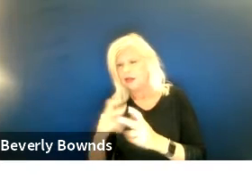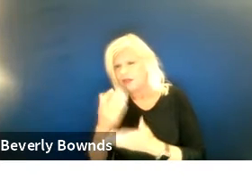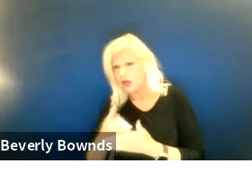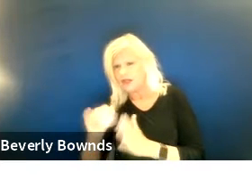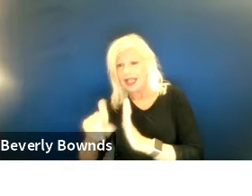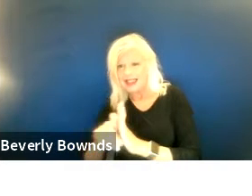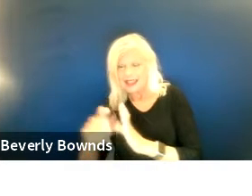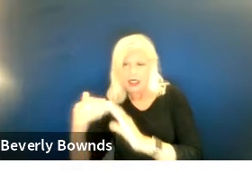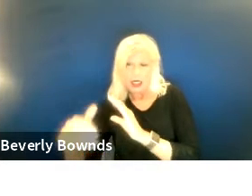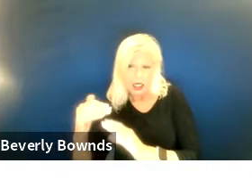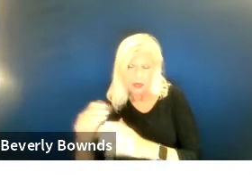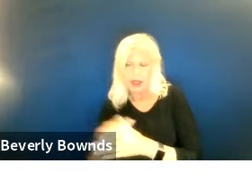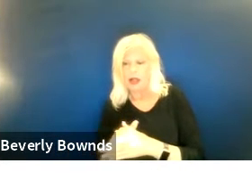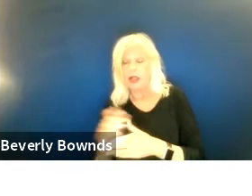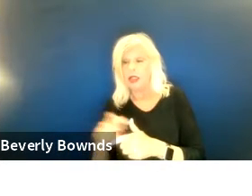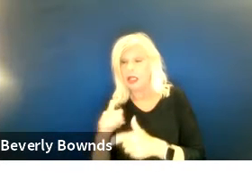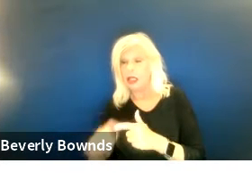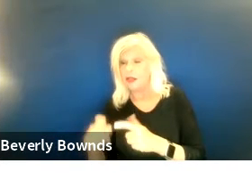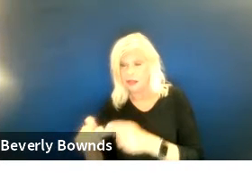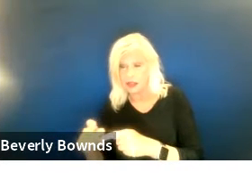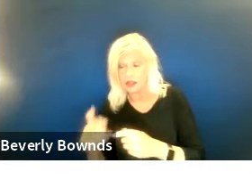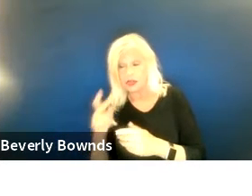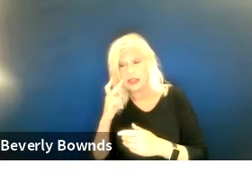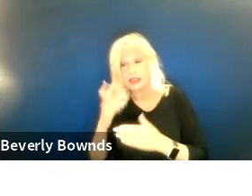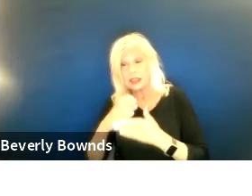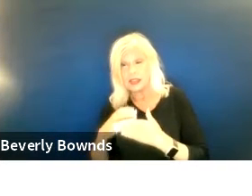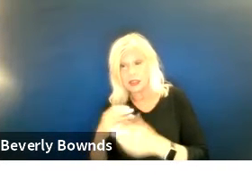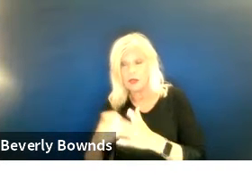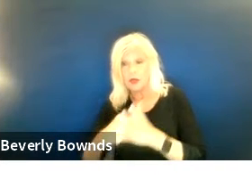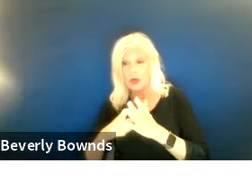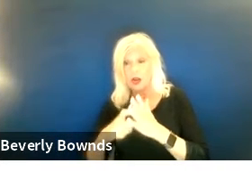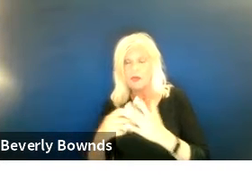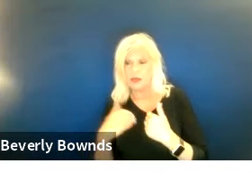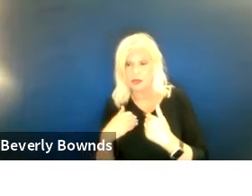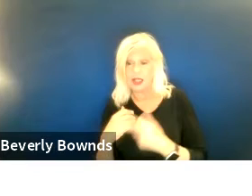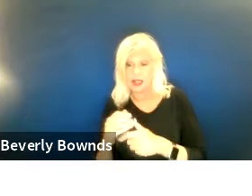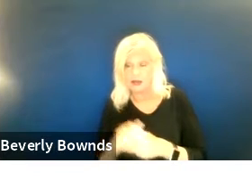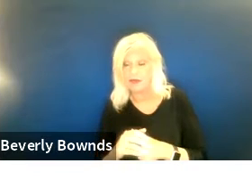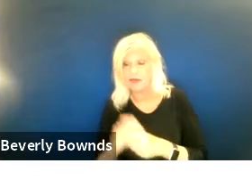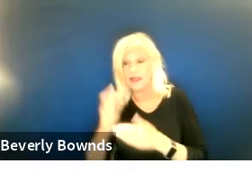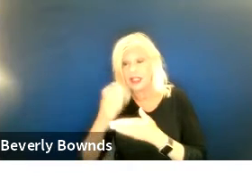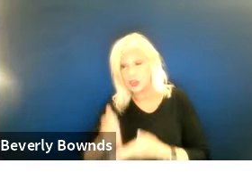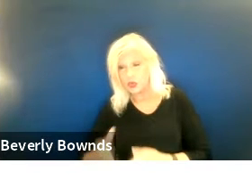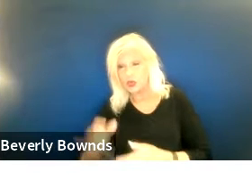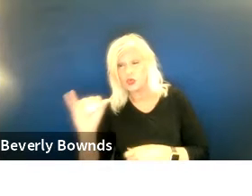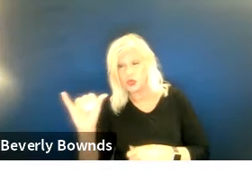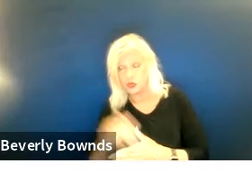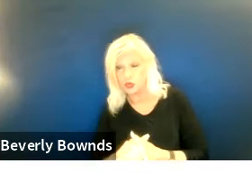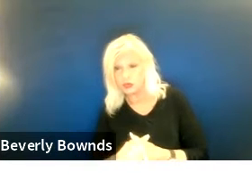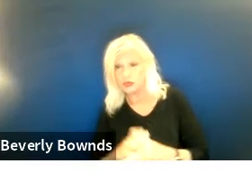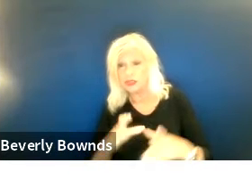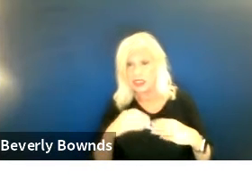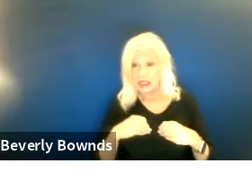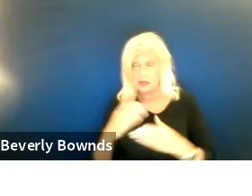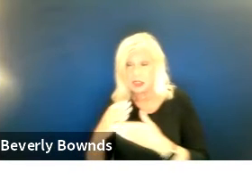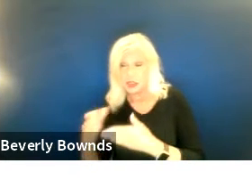email, and then you would have seen some requirements we had, inclusion exclusion criteria. We want to make sure the user